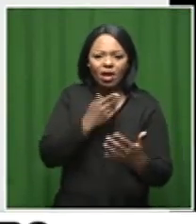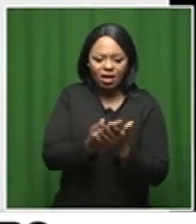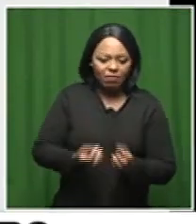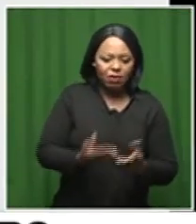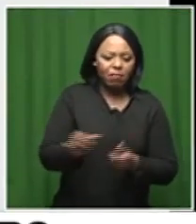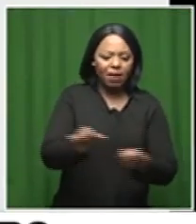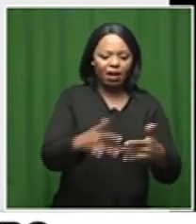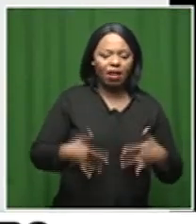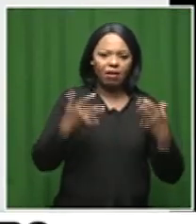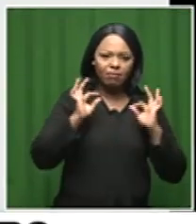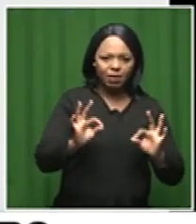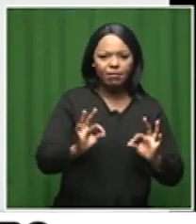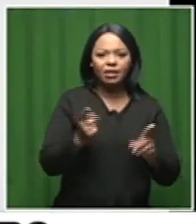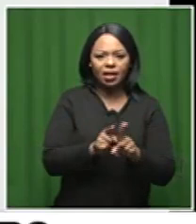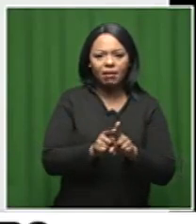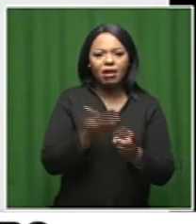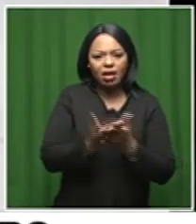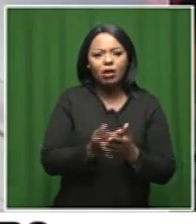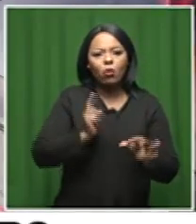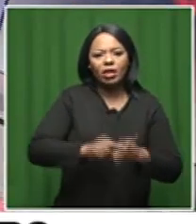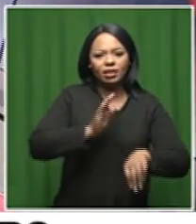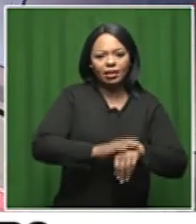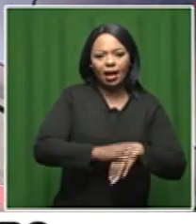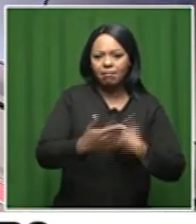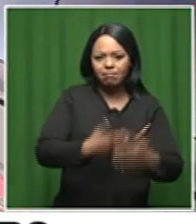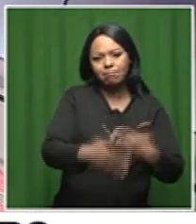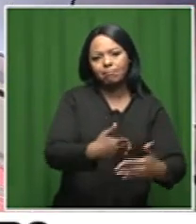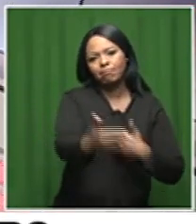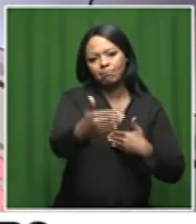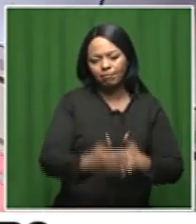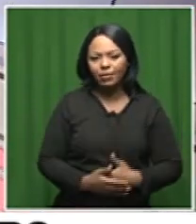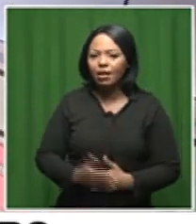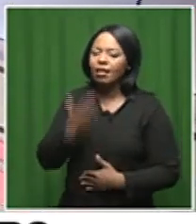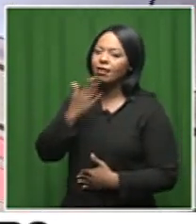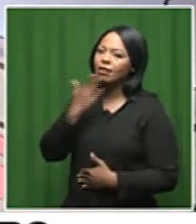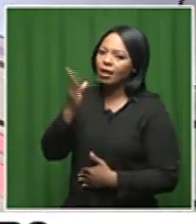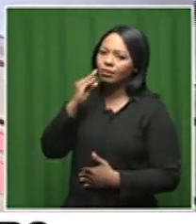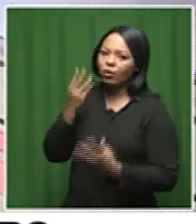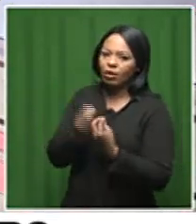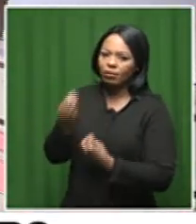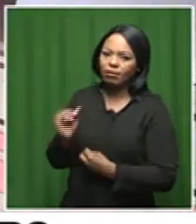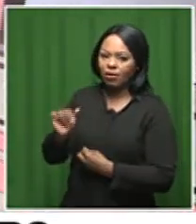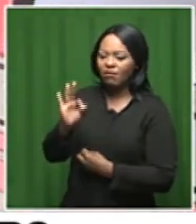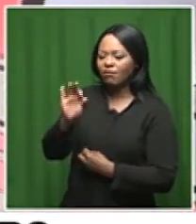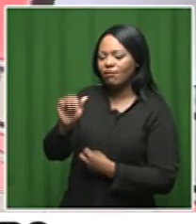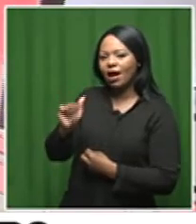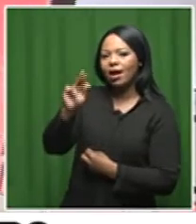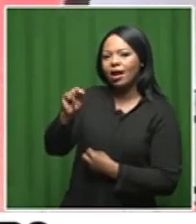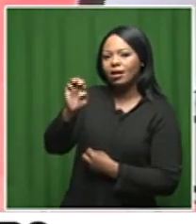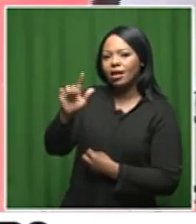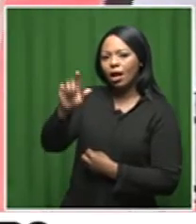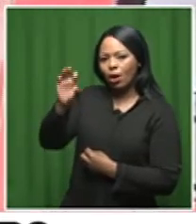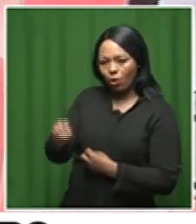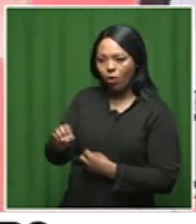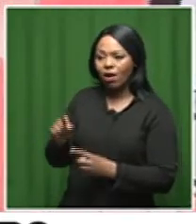life and spend quality time together. Well, thank you so much for joining us today to talk about your experience with Ufanele. Of course, that it is